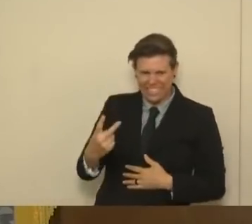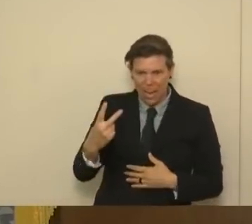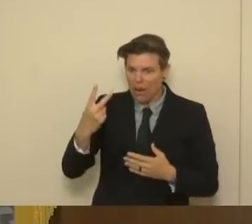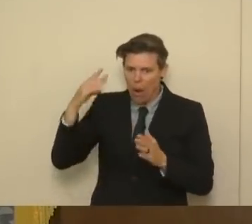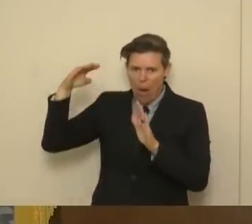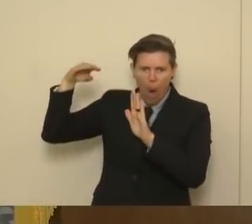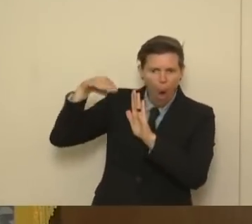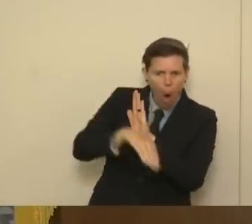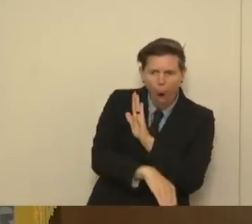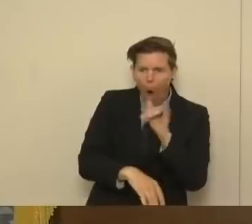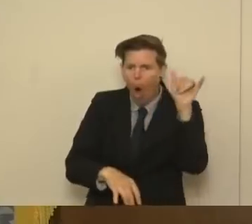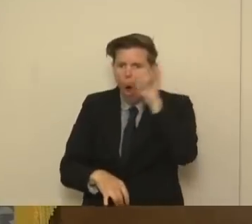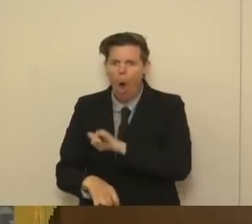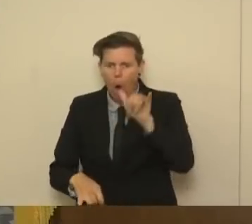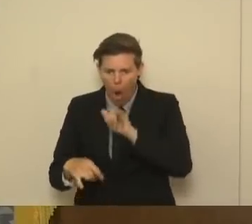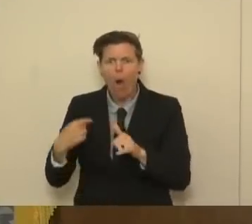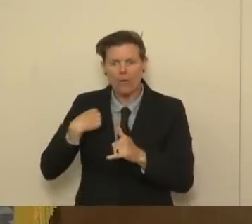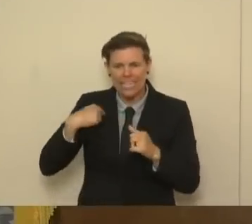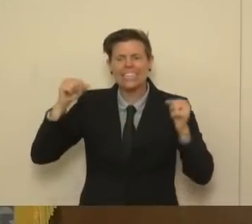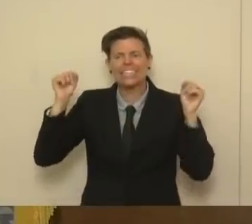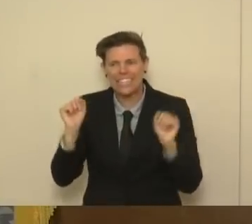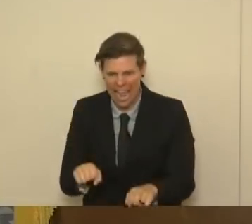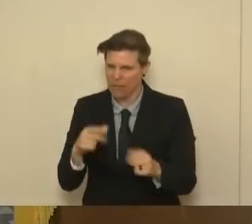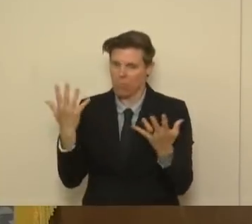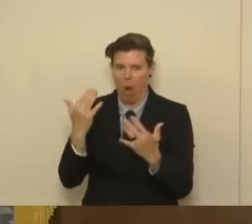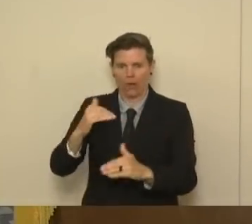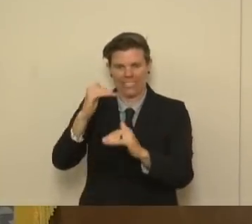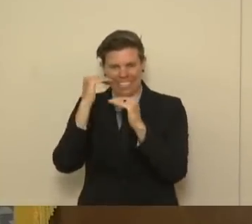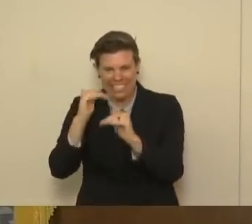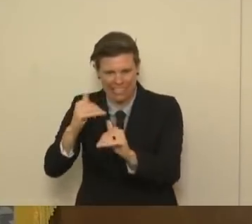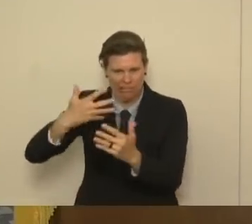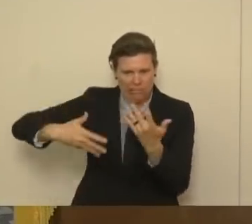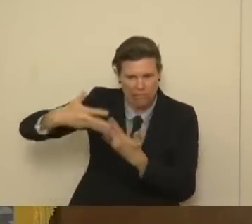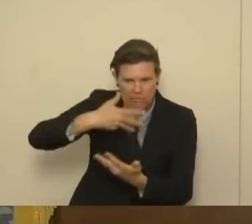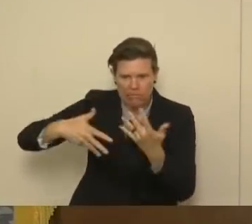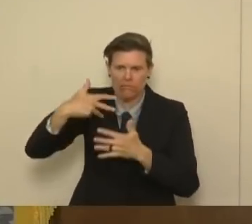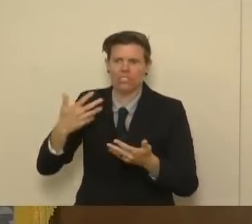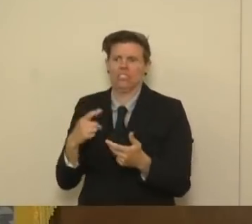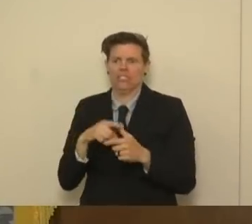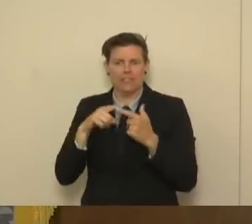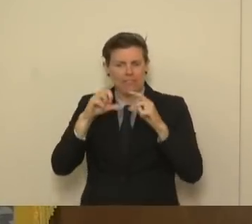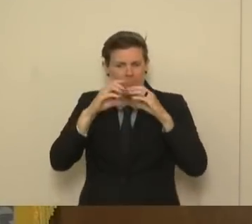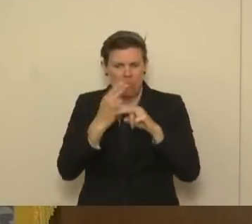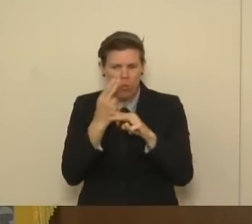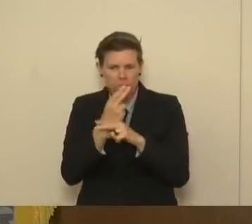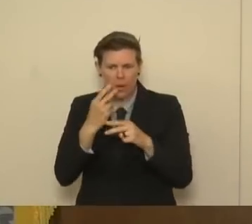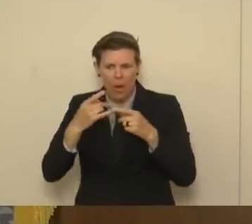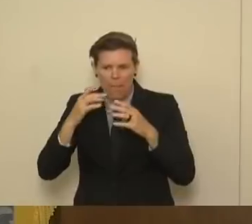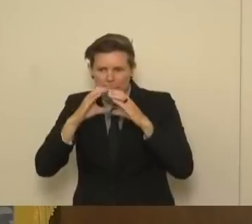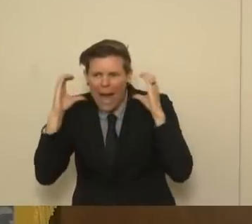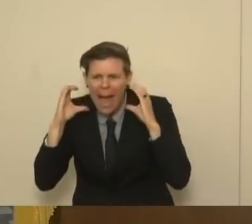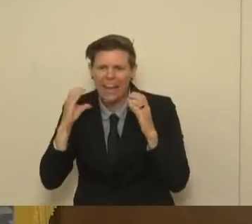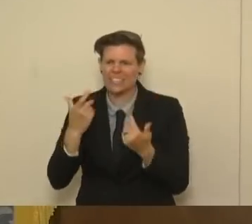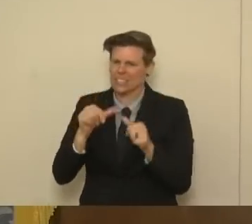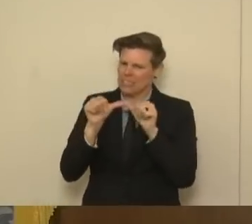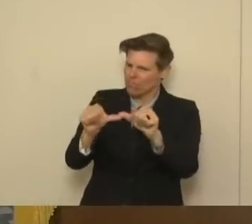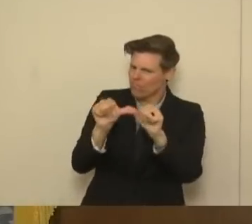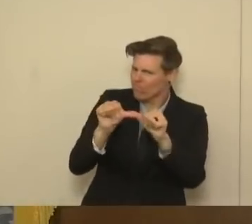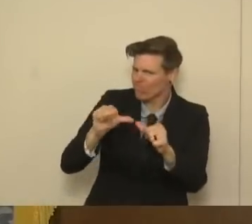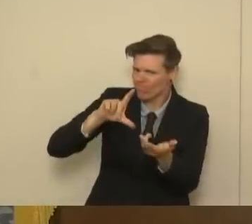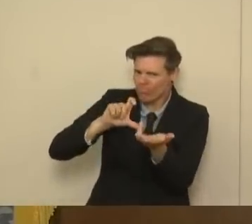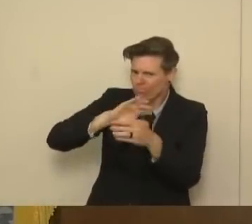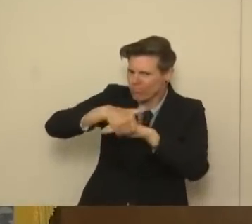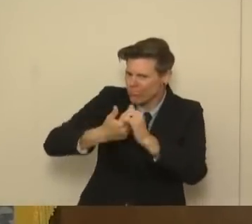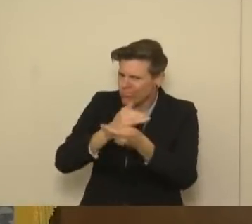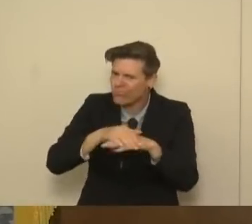with individuals, and that we wear masks and do good hand washing, that those activities